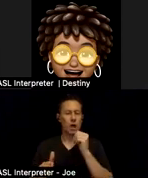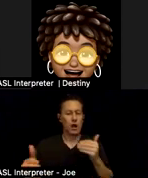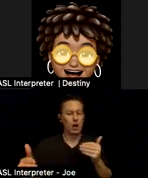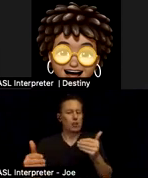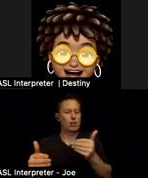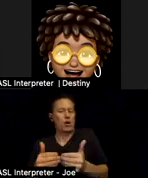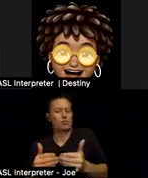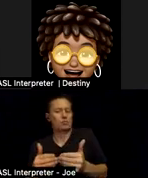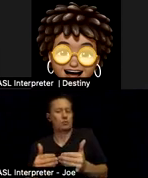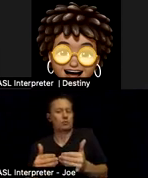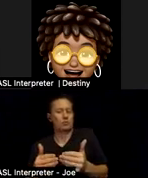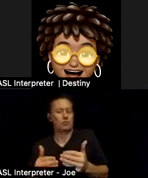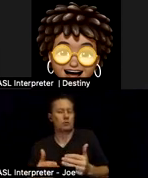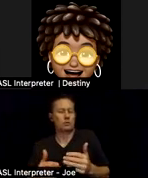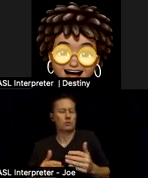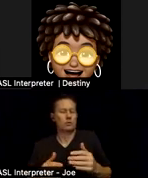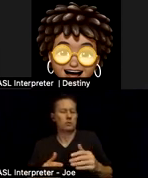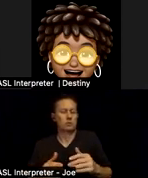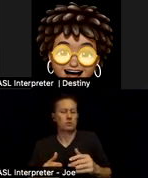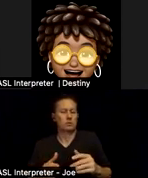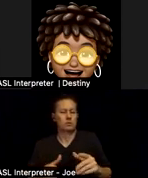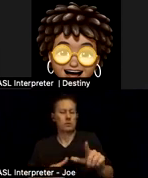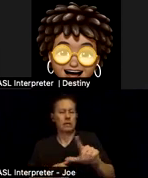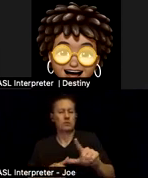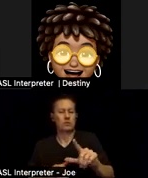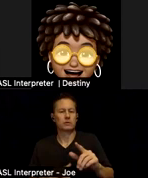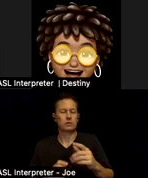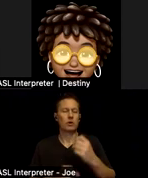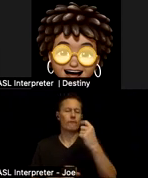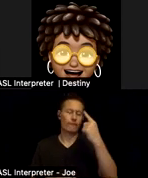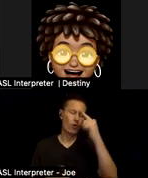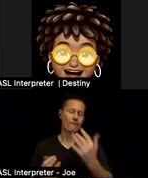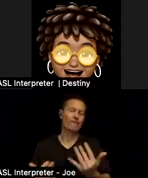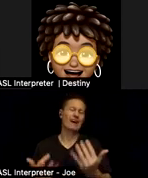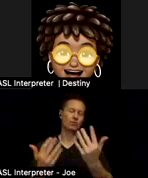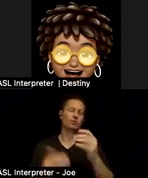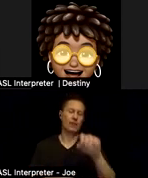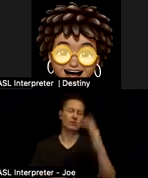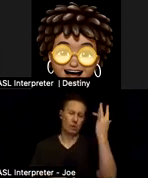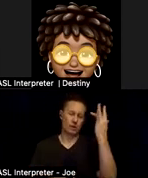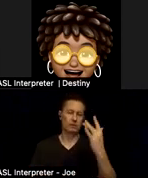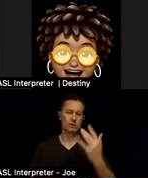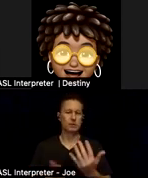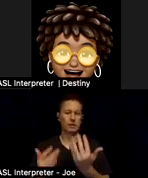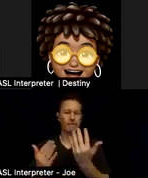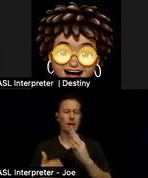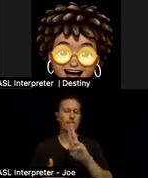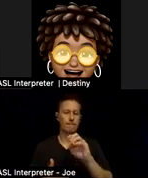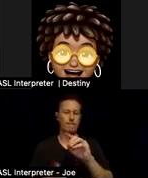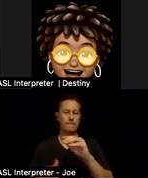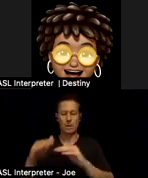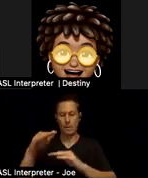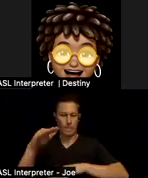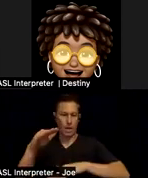prevent. Okay. Fires and explosions is why. You got fires down on because the flame is at the bottom of the water here.